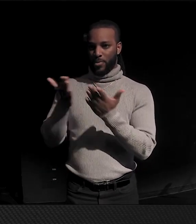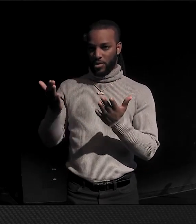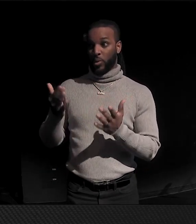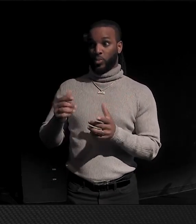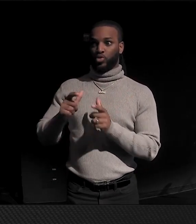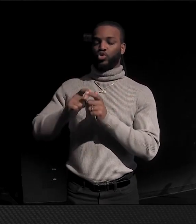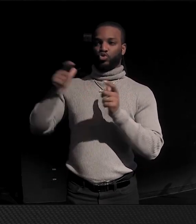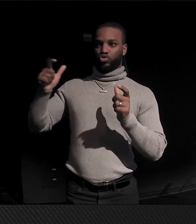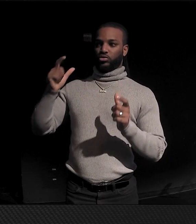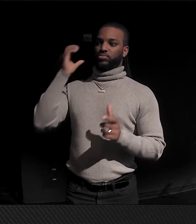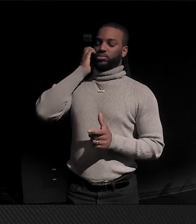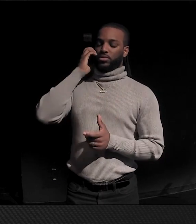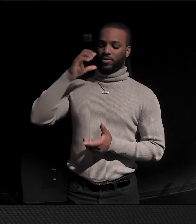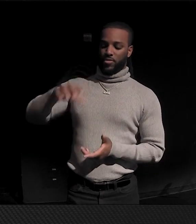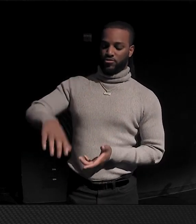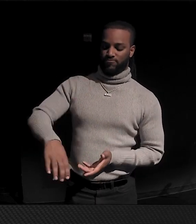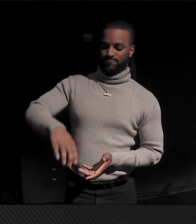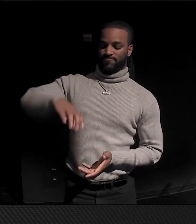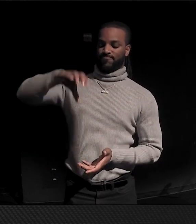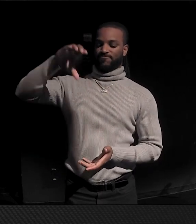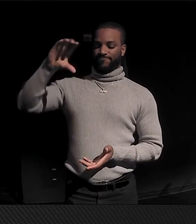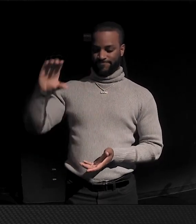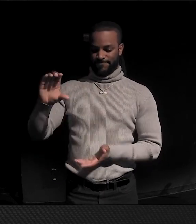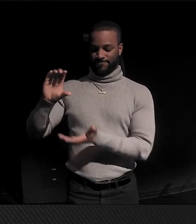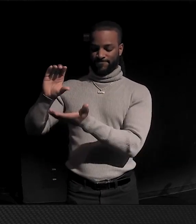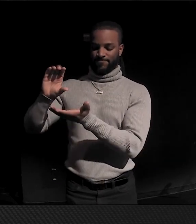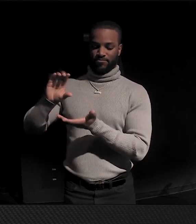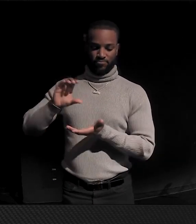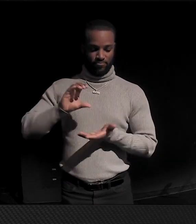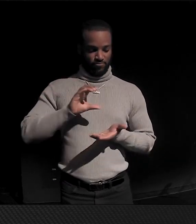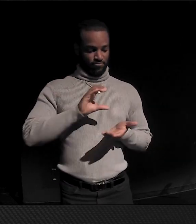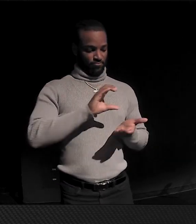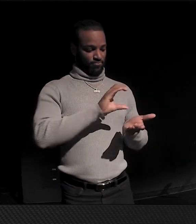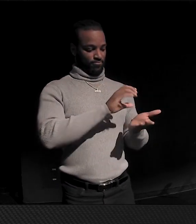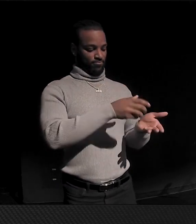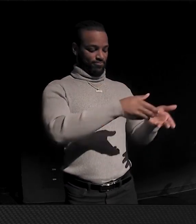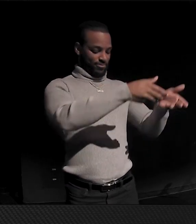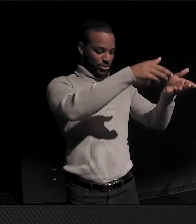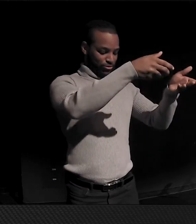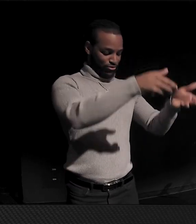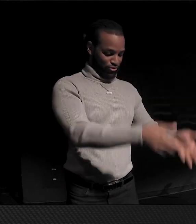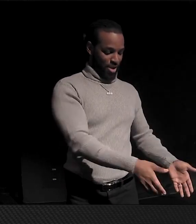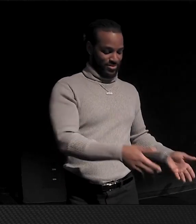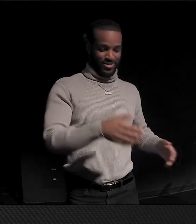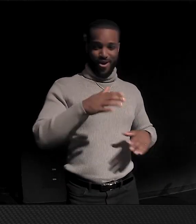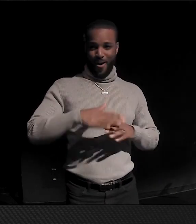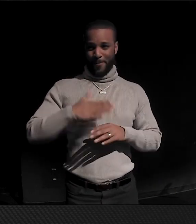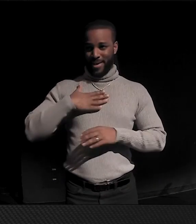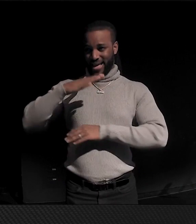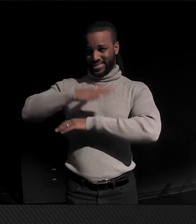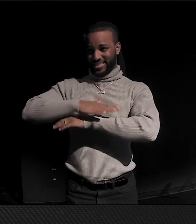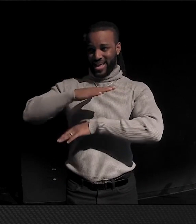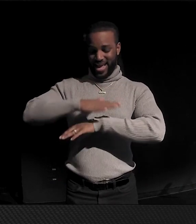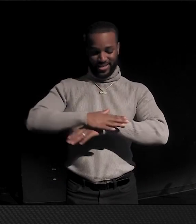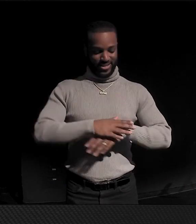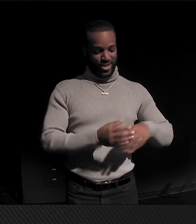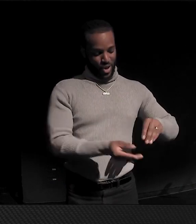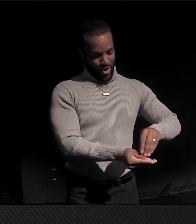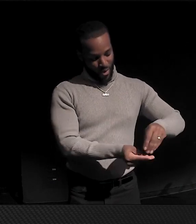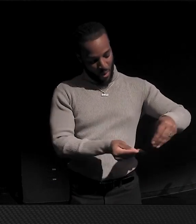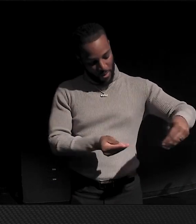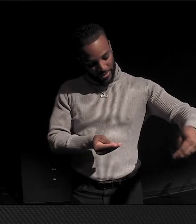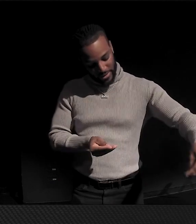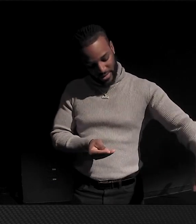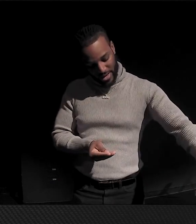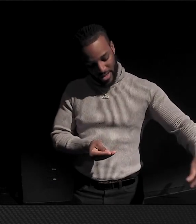was a huge Bible. He brings it, he just like drops it on the desk, and he opens it up, and he